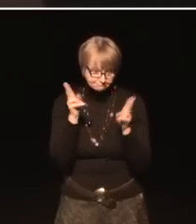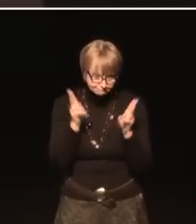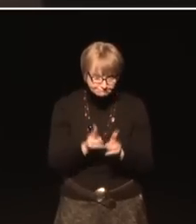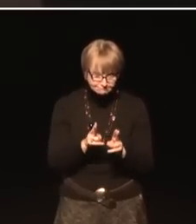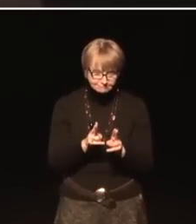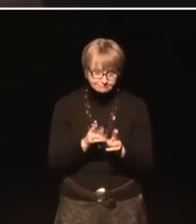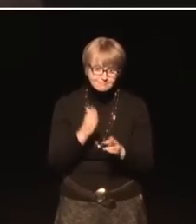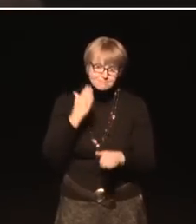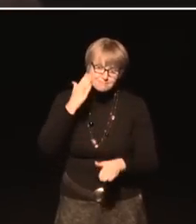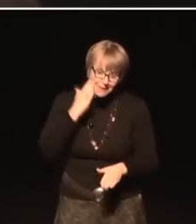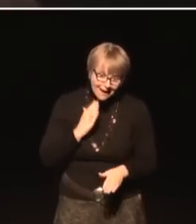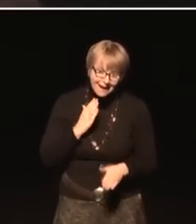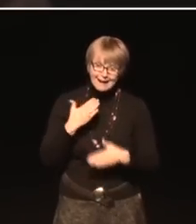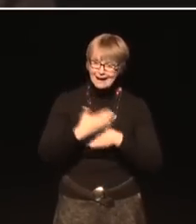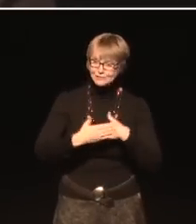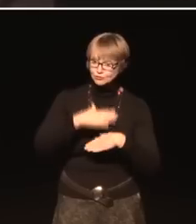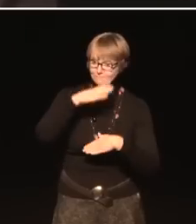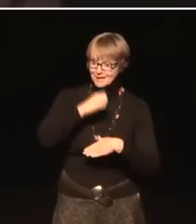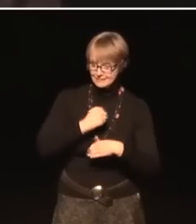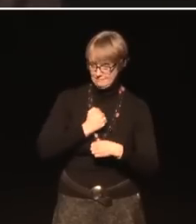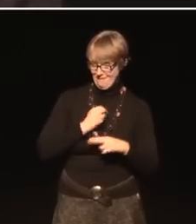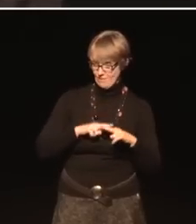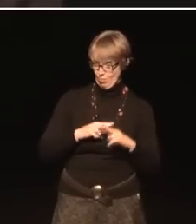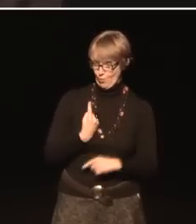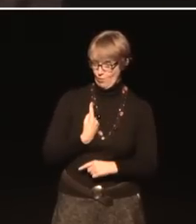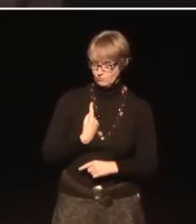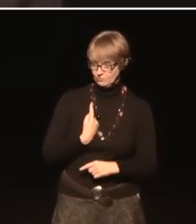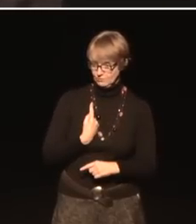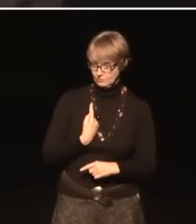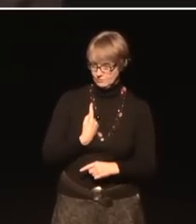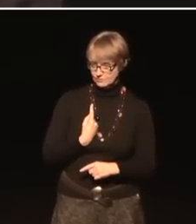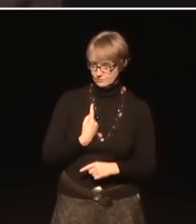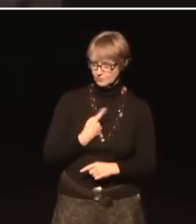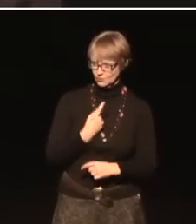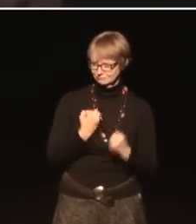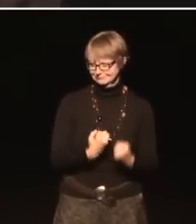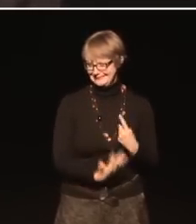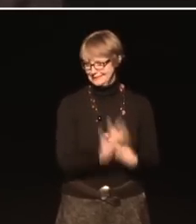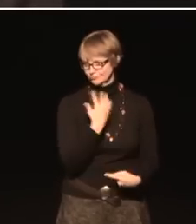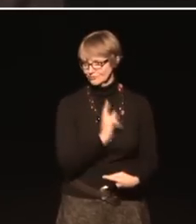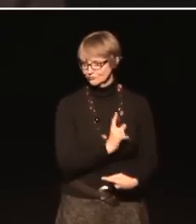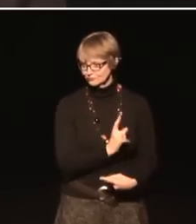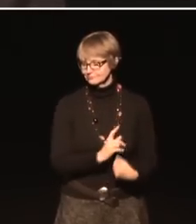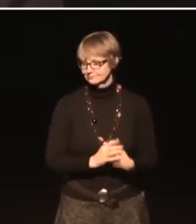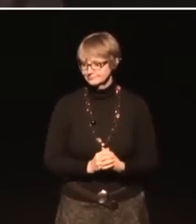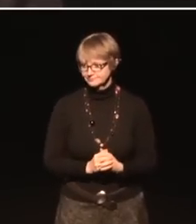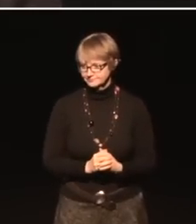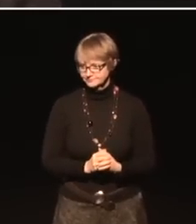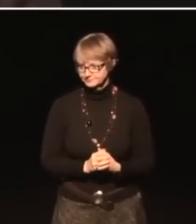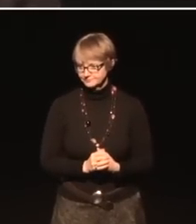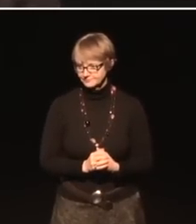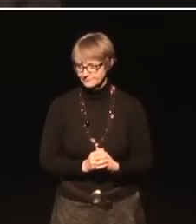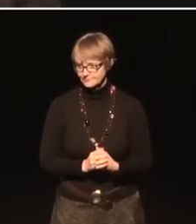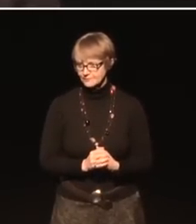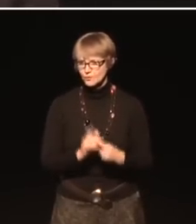black men, black and Asian men in particular, my father being one of them, so that's my major inspiration in that. And I will add